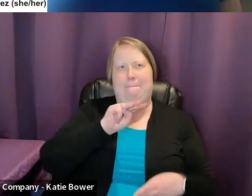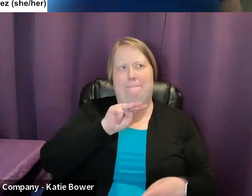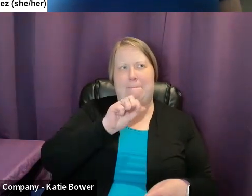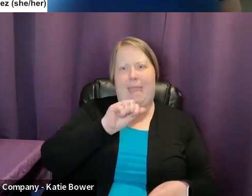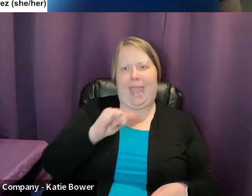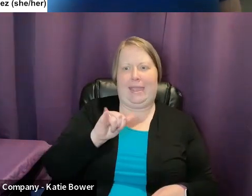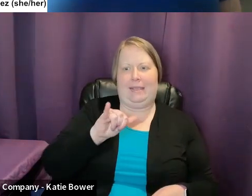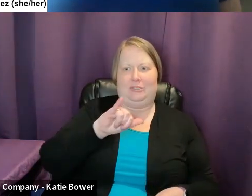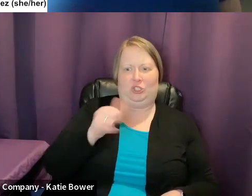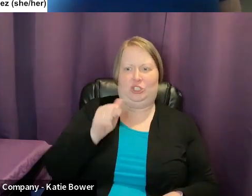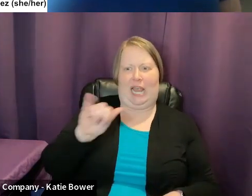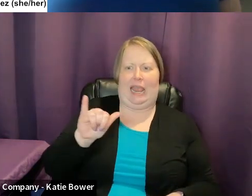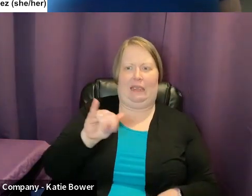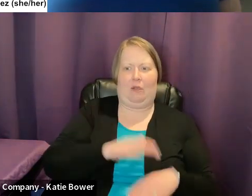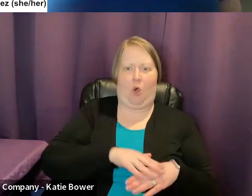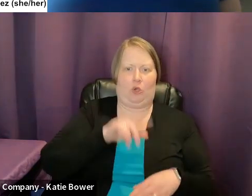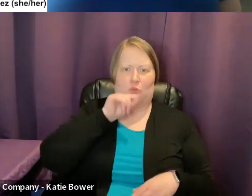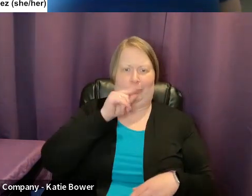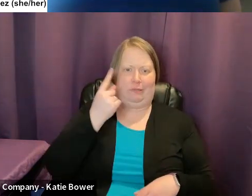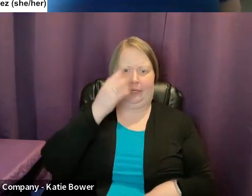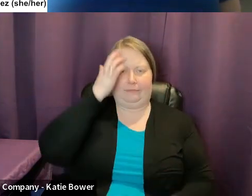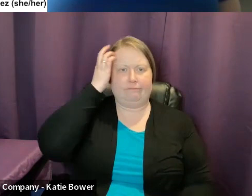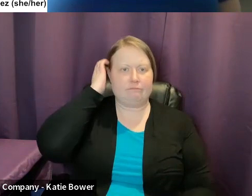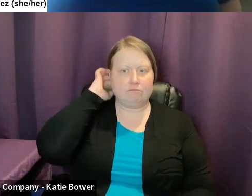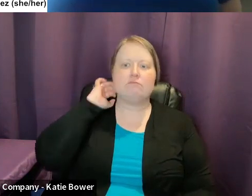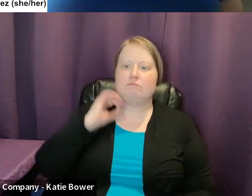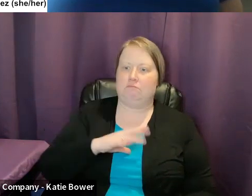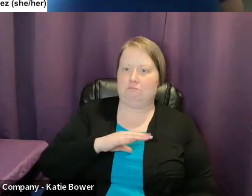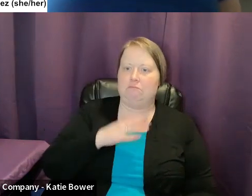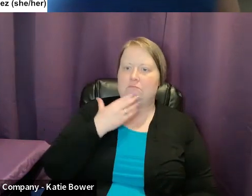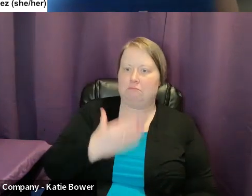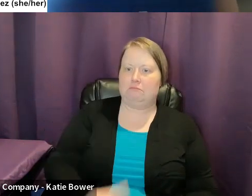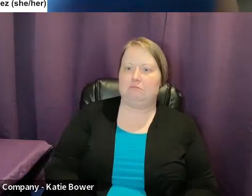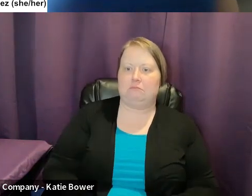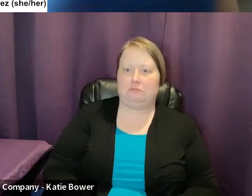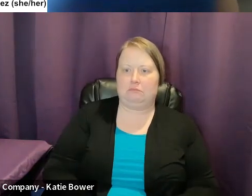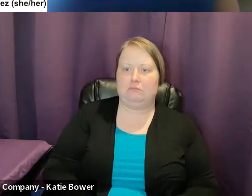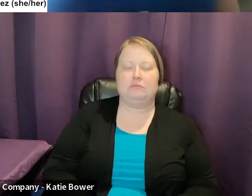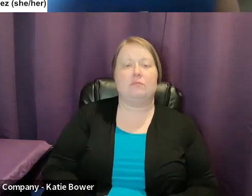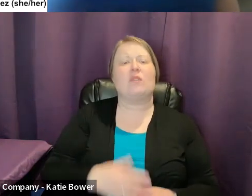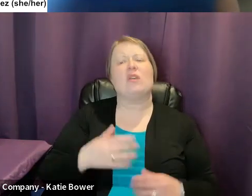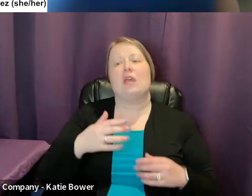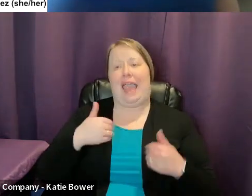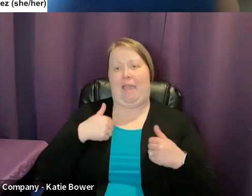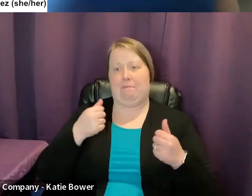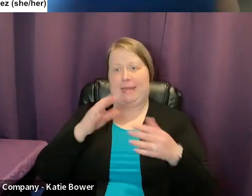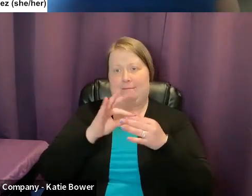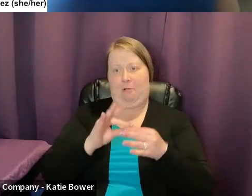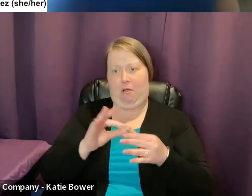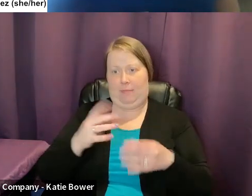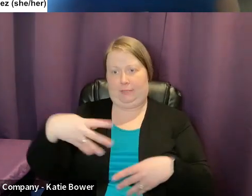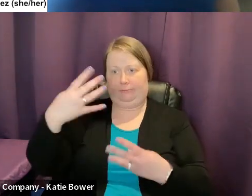May J on Twitter or something like that. Yeah. Great. We also have a bunch of comments in the chat